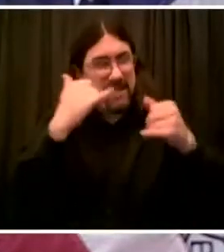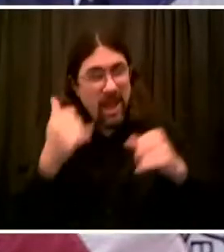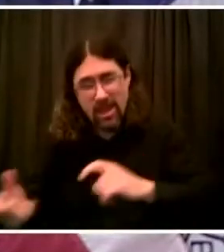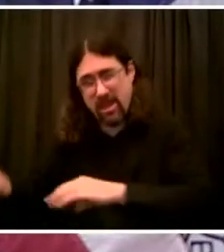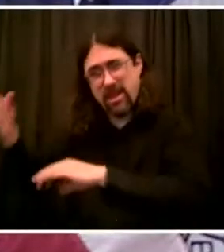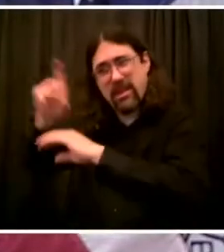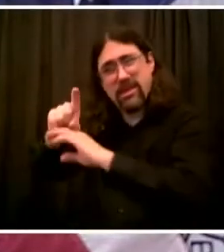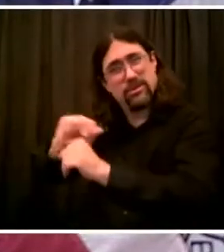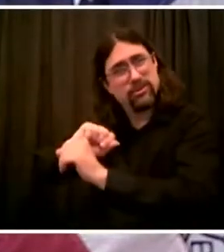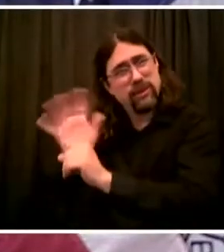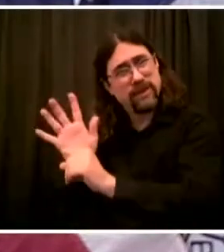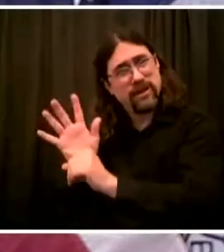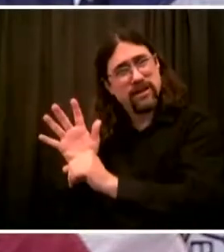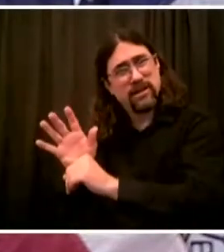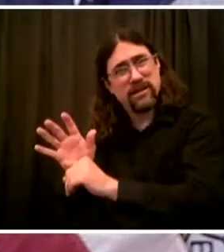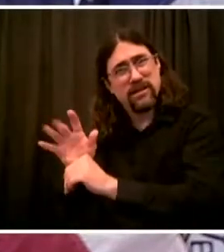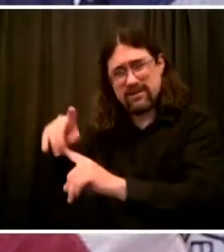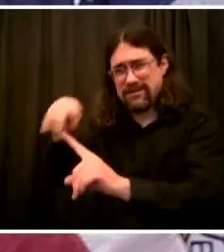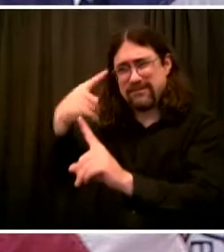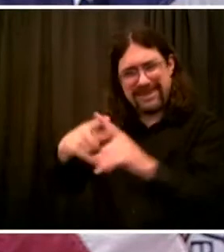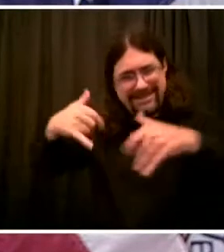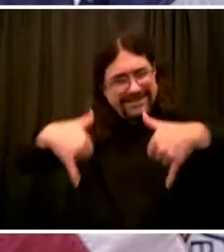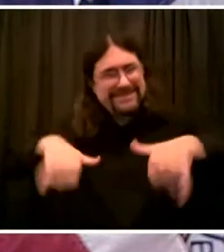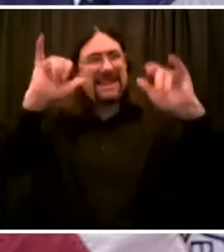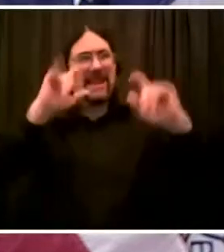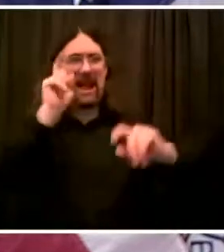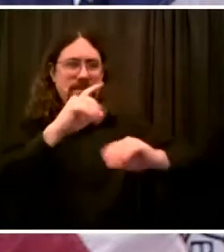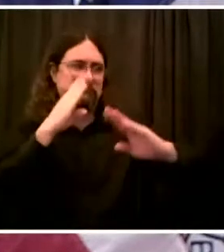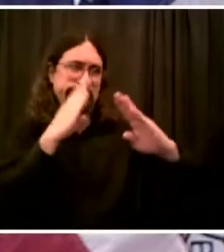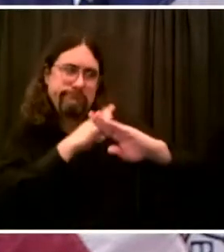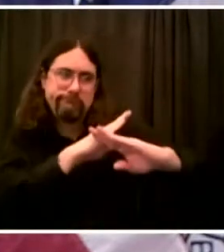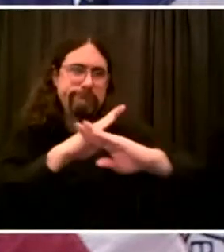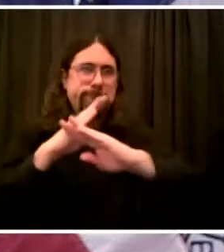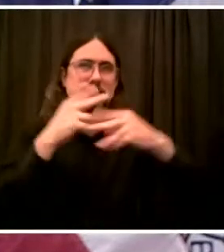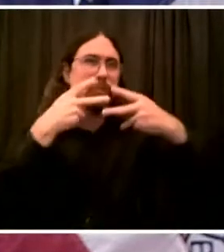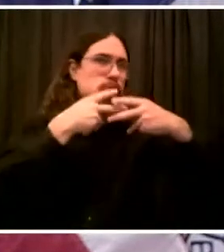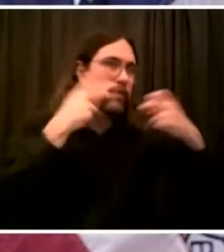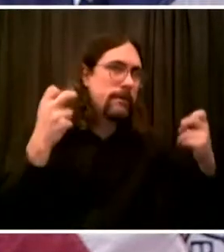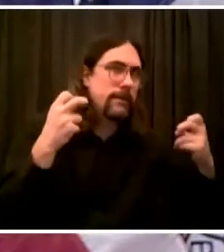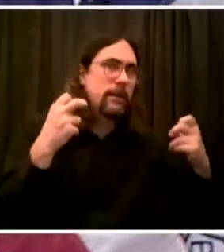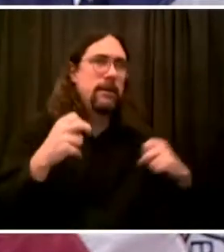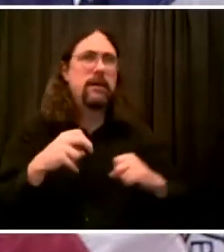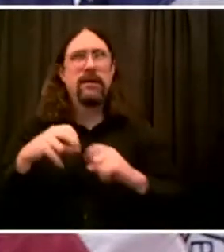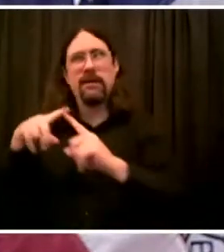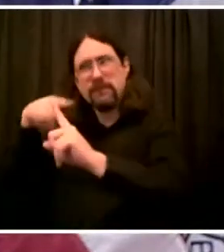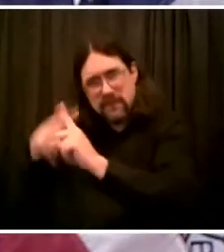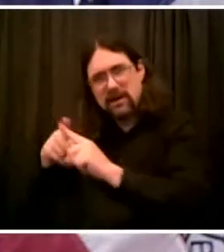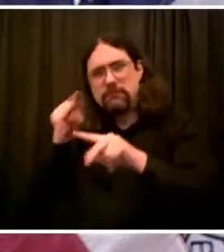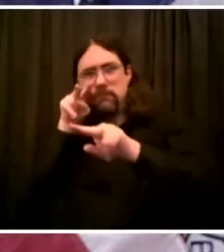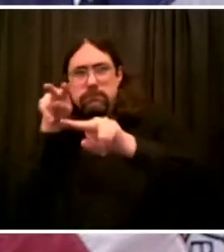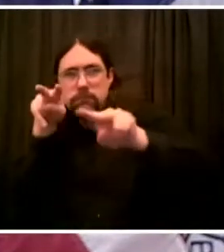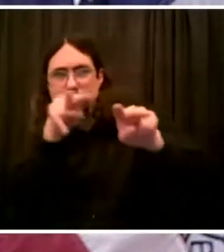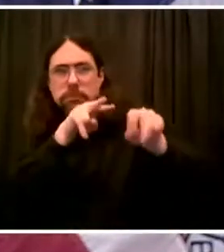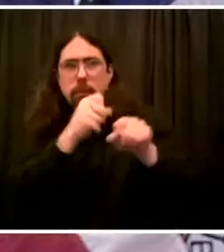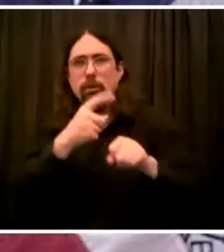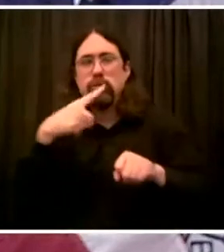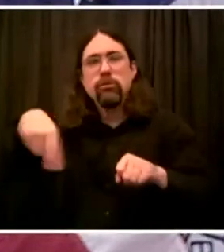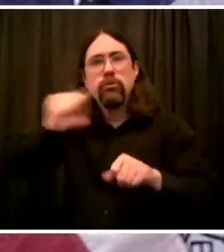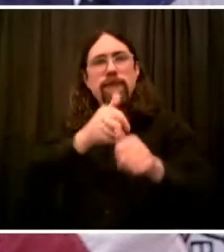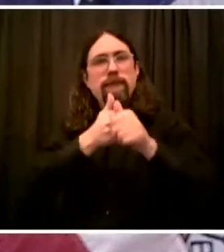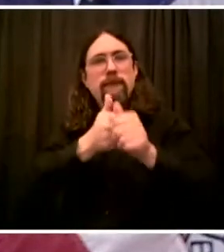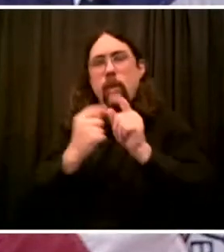play in making sure the rules are followed so we can beat back this disease. Remember, the rules are to fight this